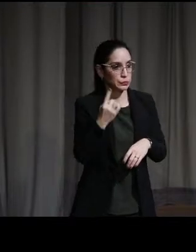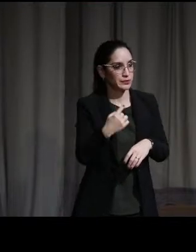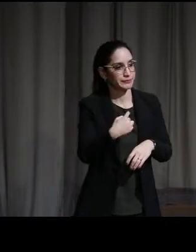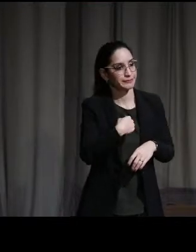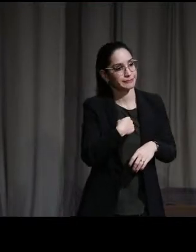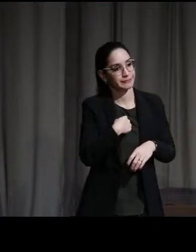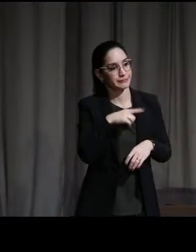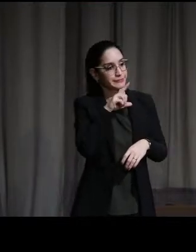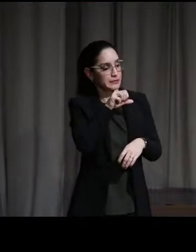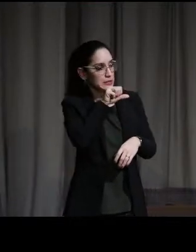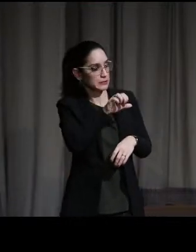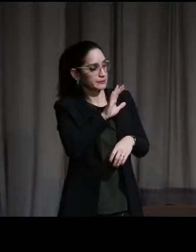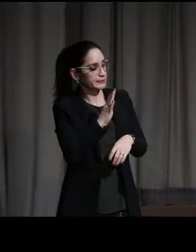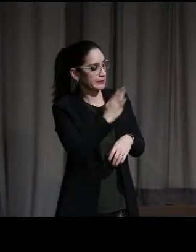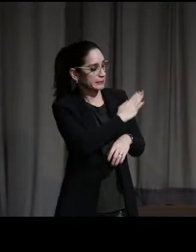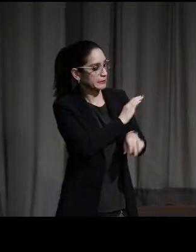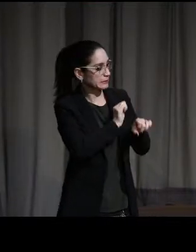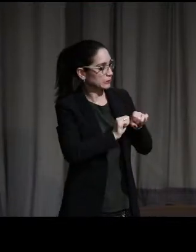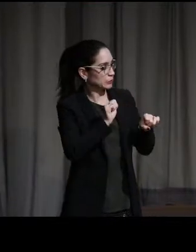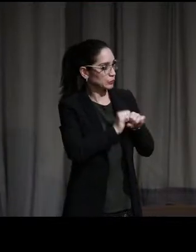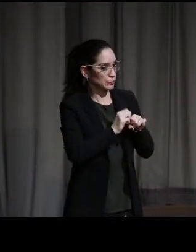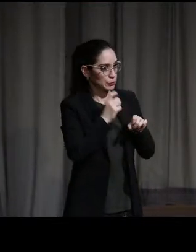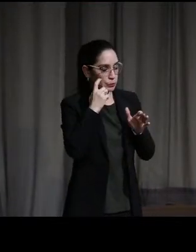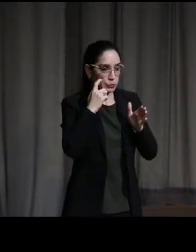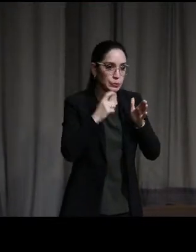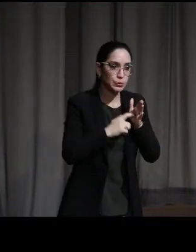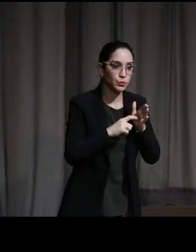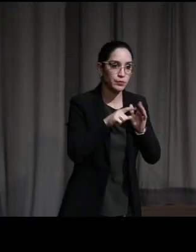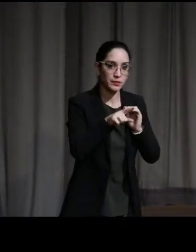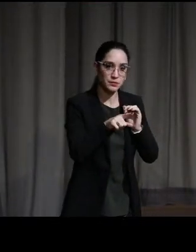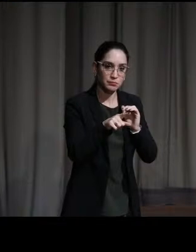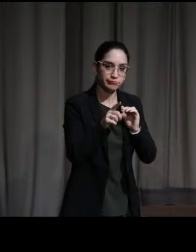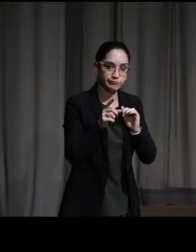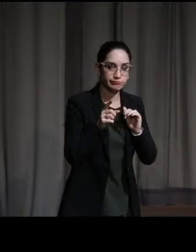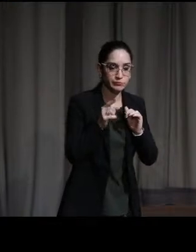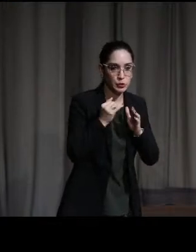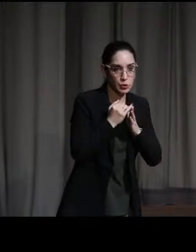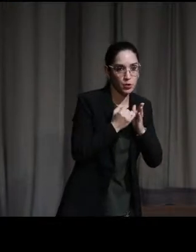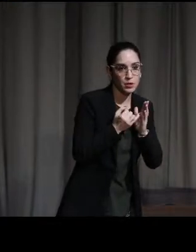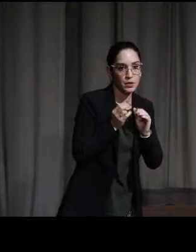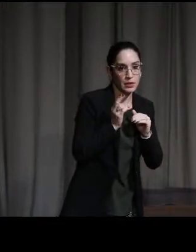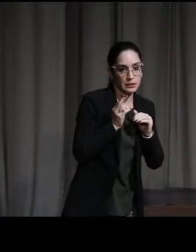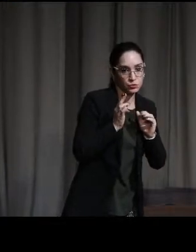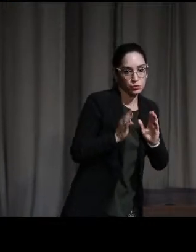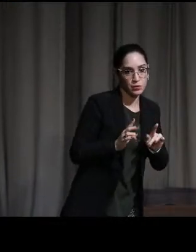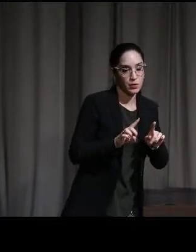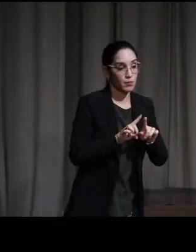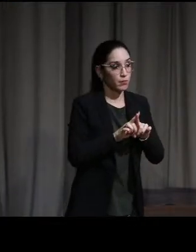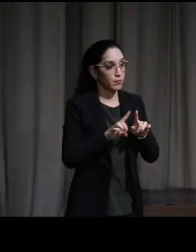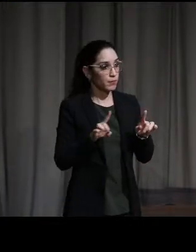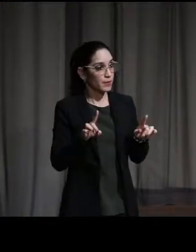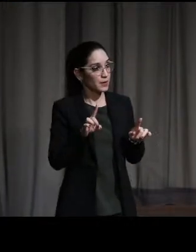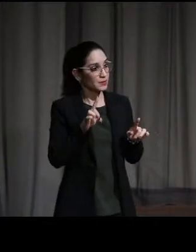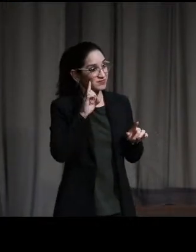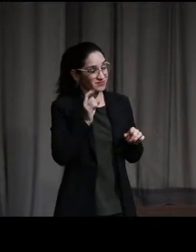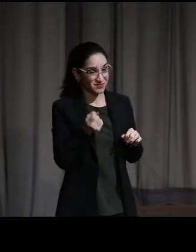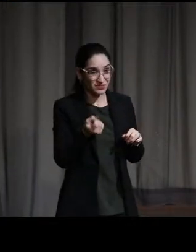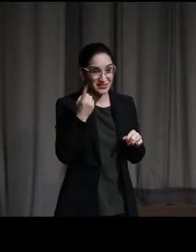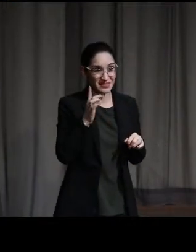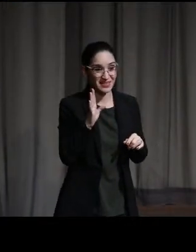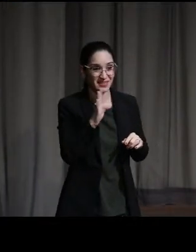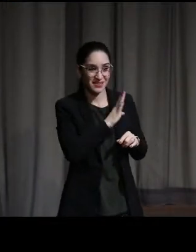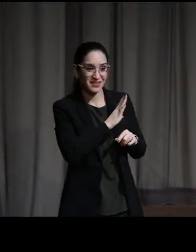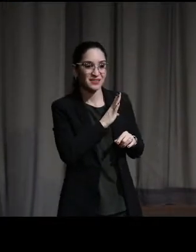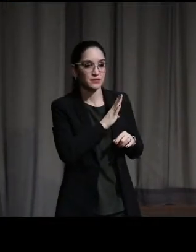always admired this work, looking at it as an art historian, but also understanding his painterly